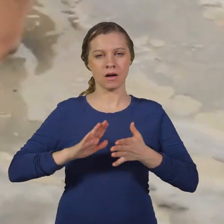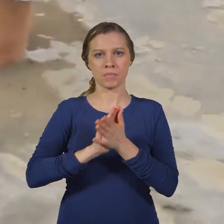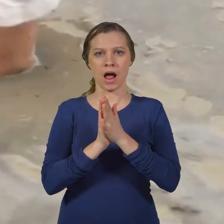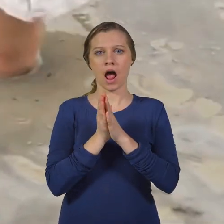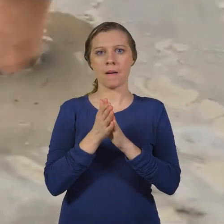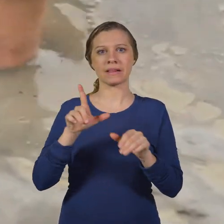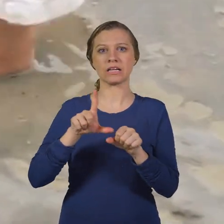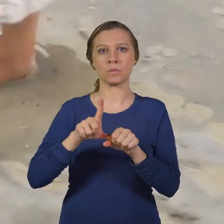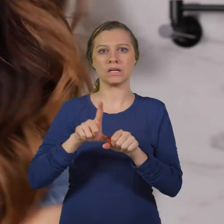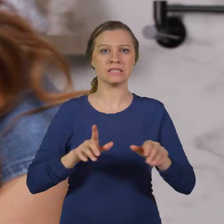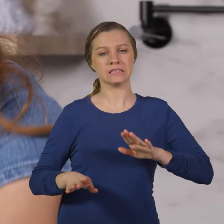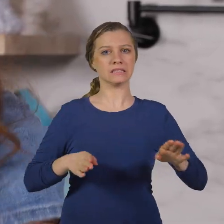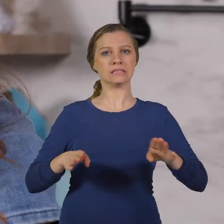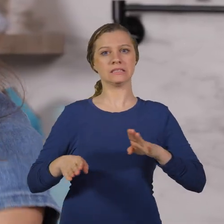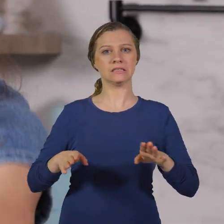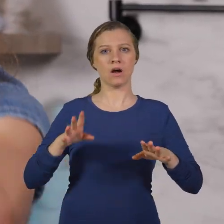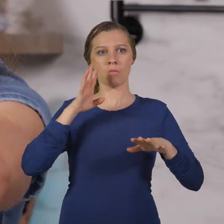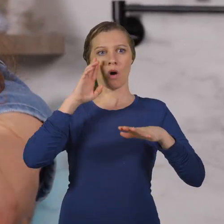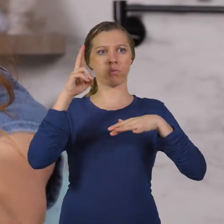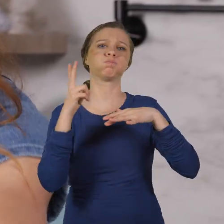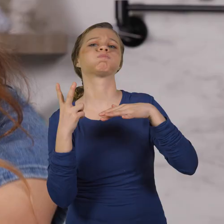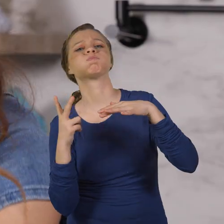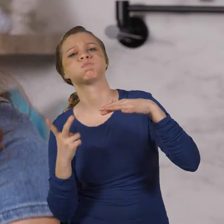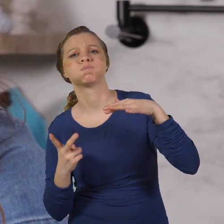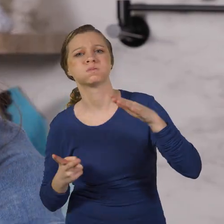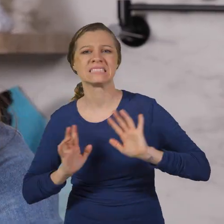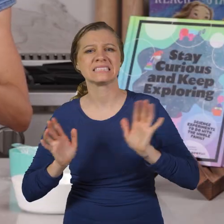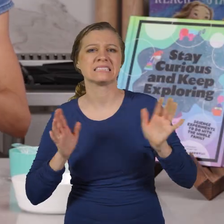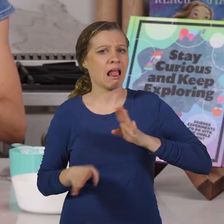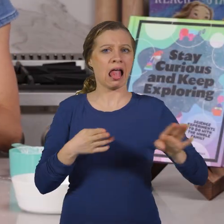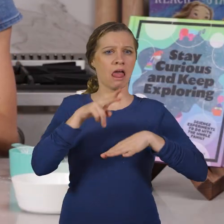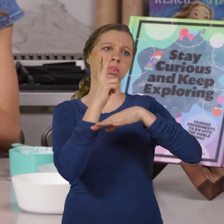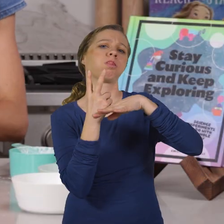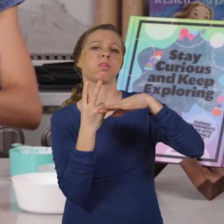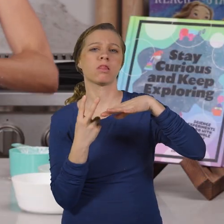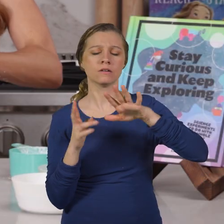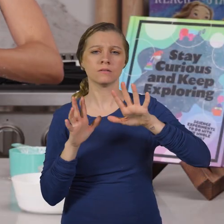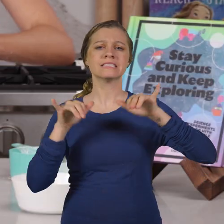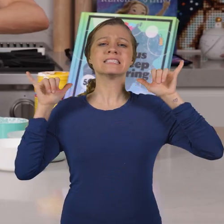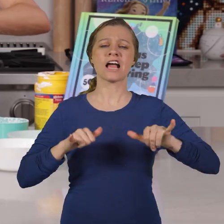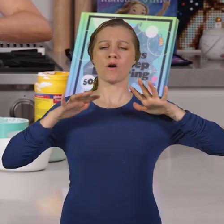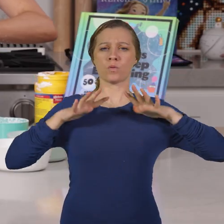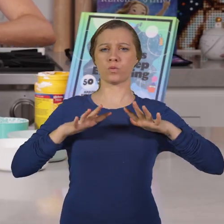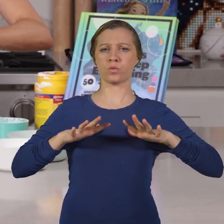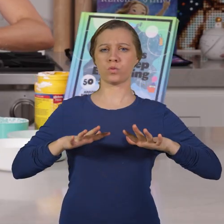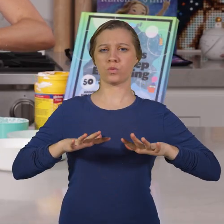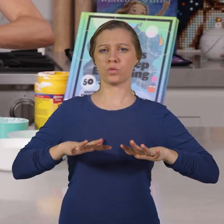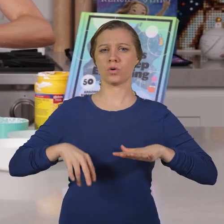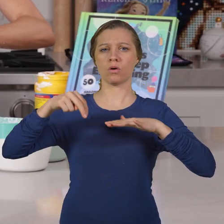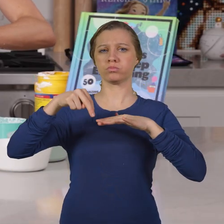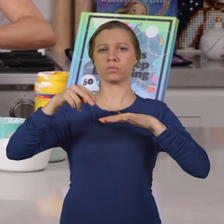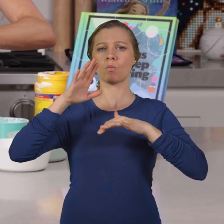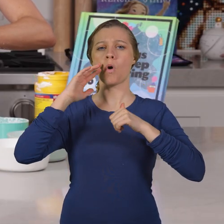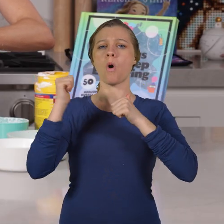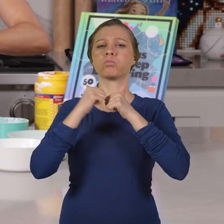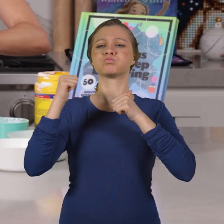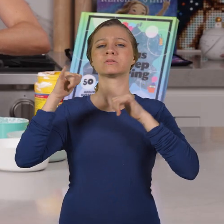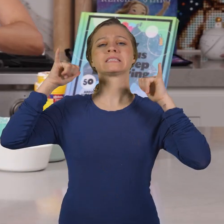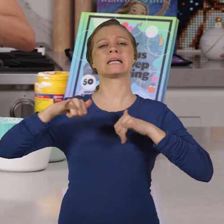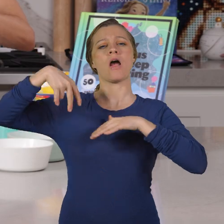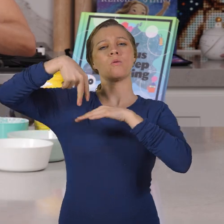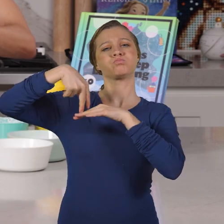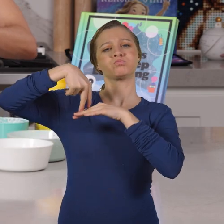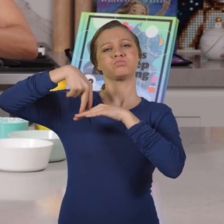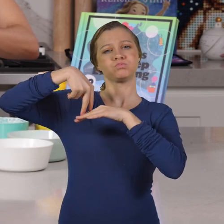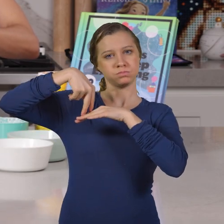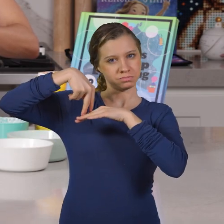it, you are making it act more like a liquid, allowing you to sink further in the quicksand. But if you just stay still, it acts more like a